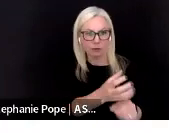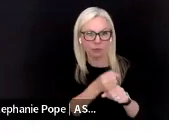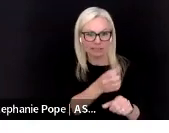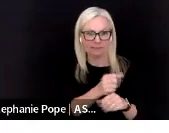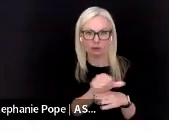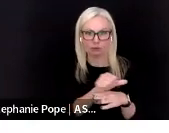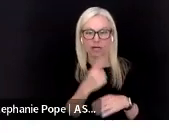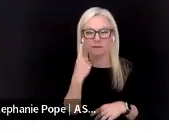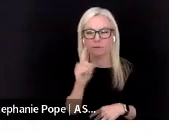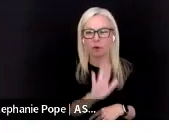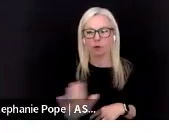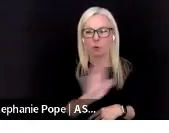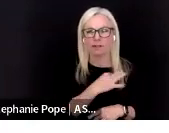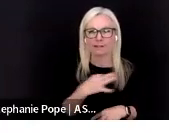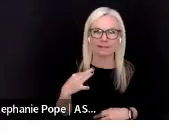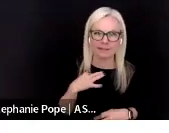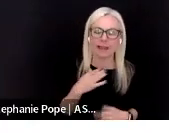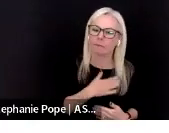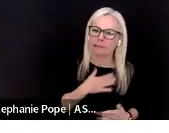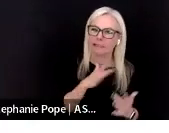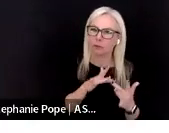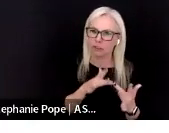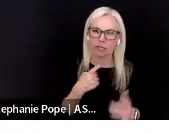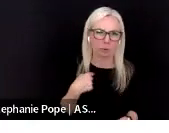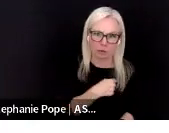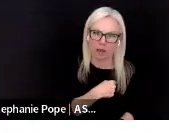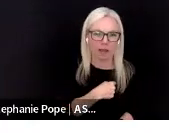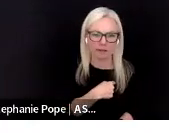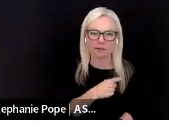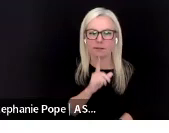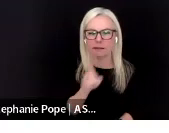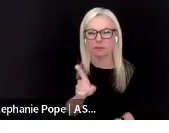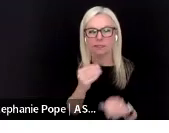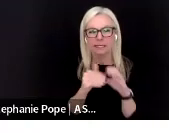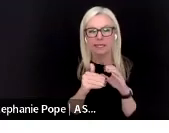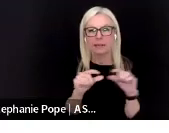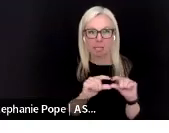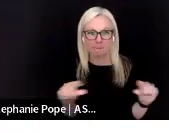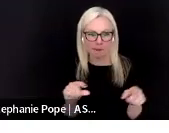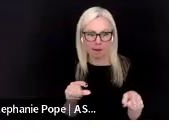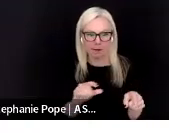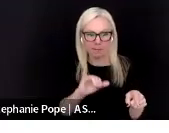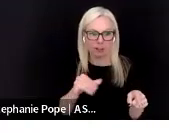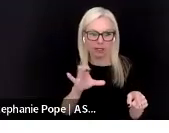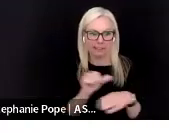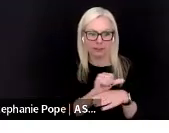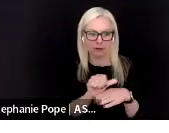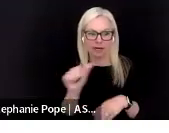training for your staff, please reach out to us. There is an email at the bottom here,